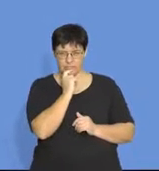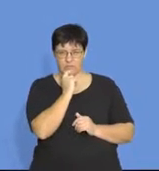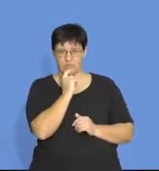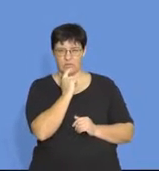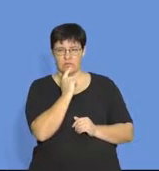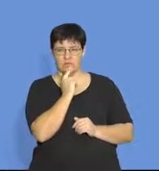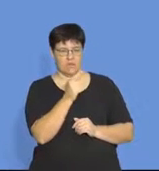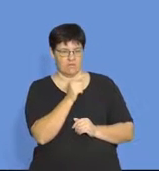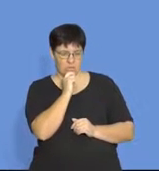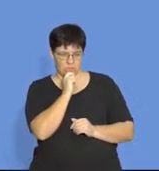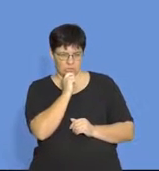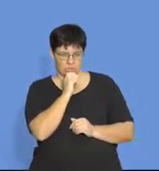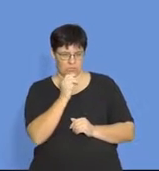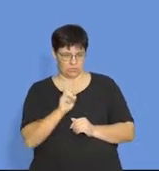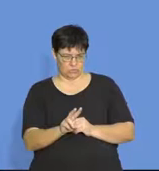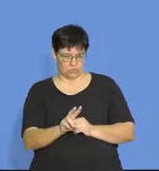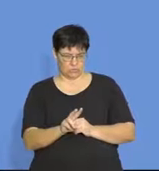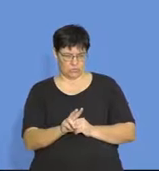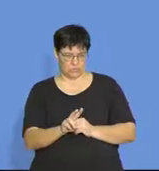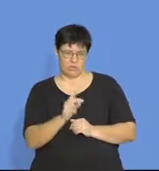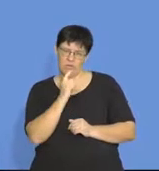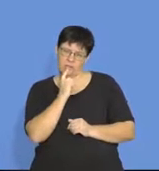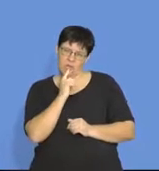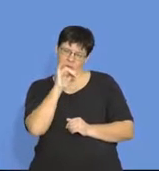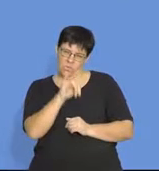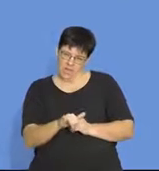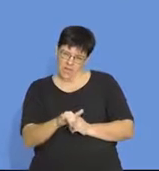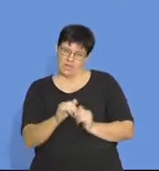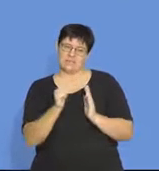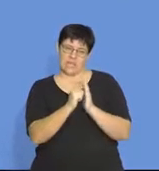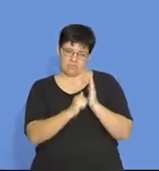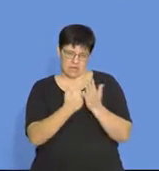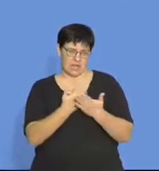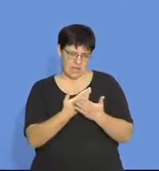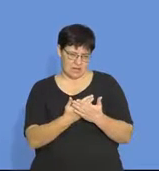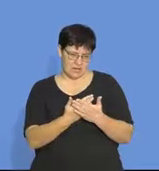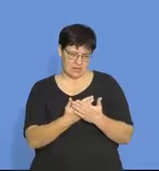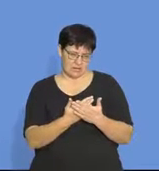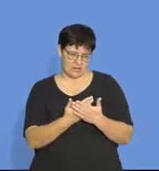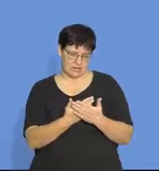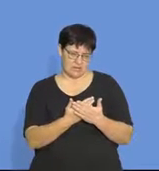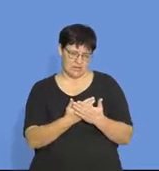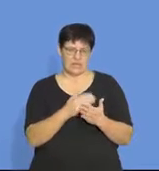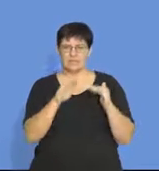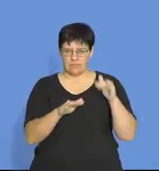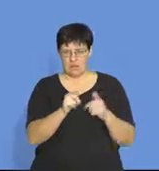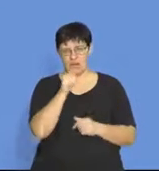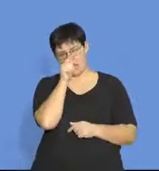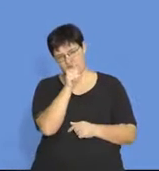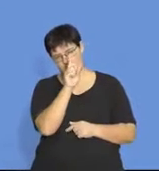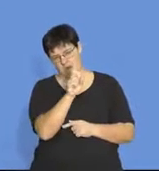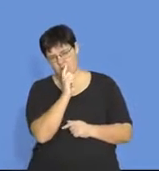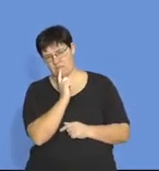equations. So you can see, if I take equation 2, I can make y the subject of the formula there, right? Similarly